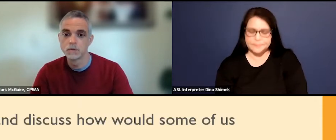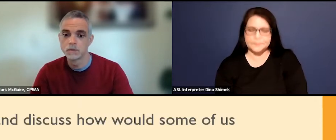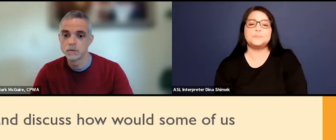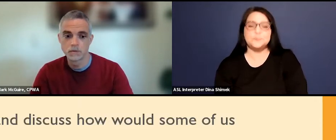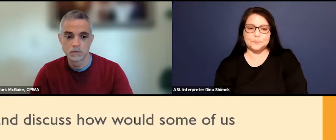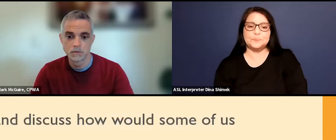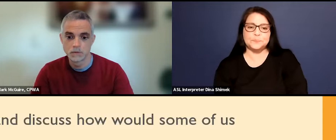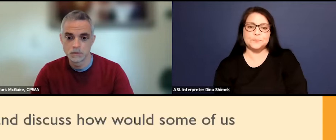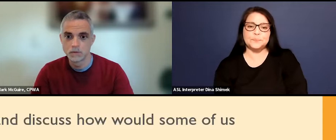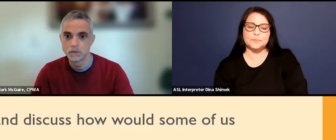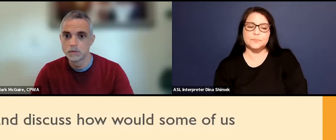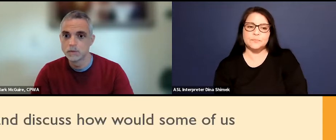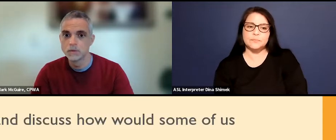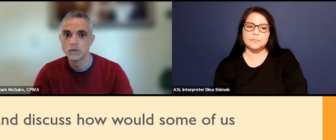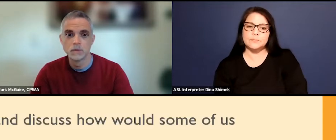situation.